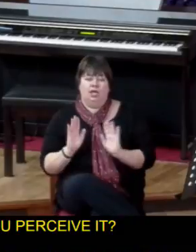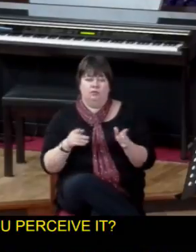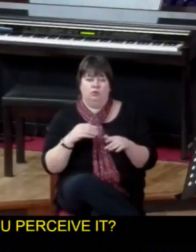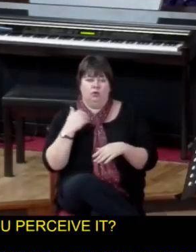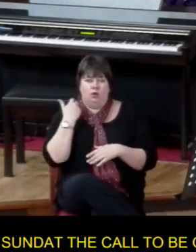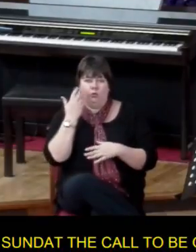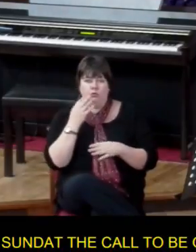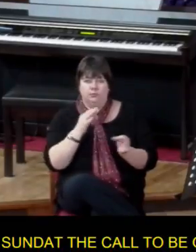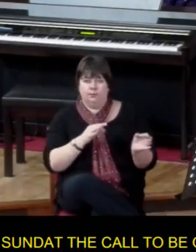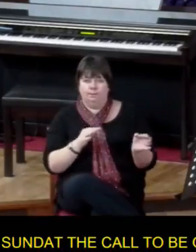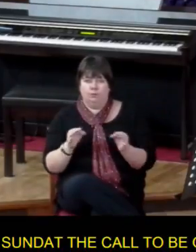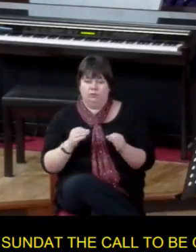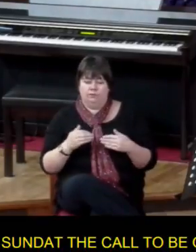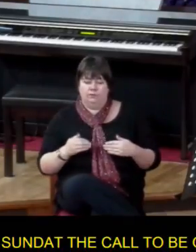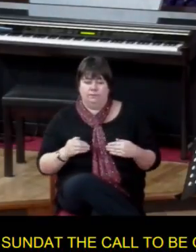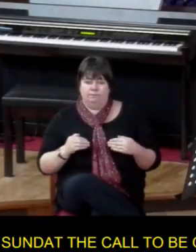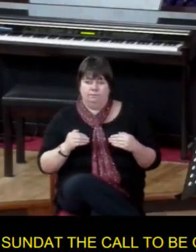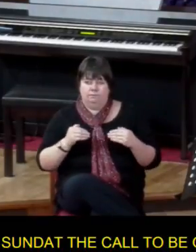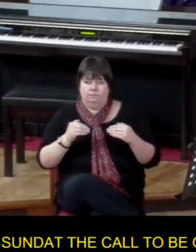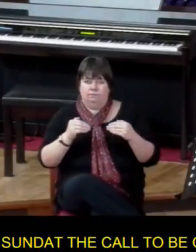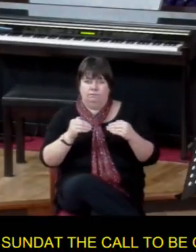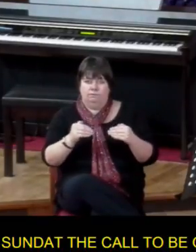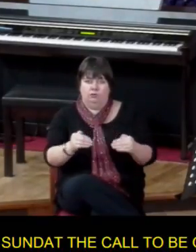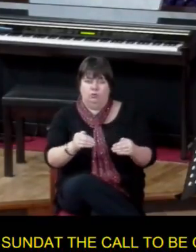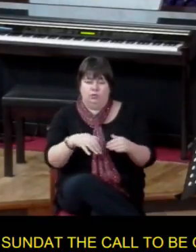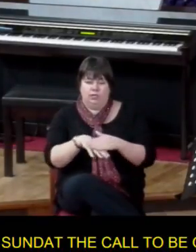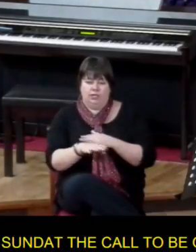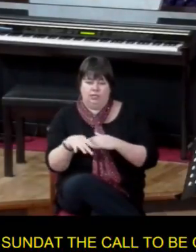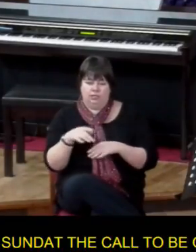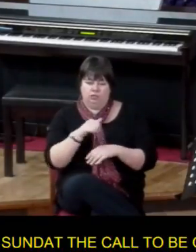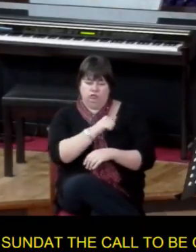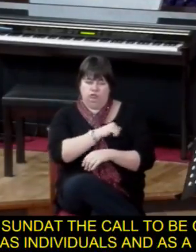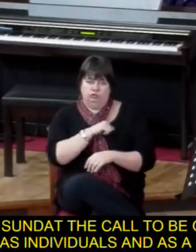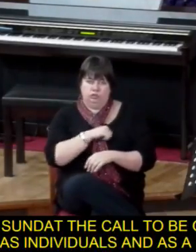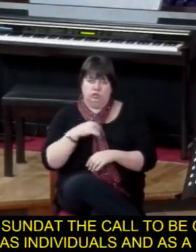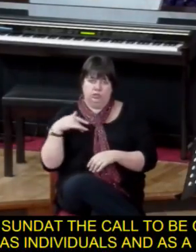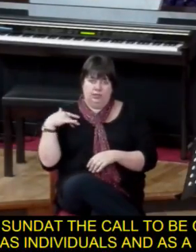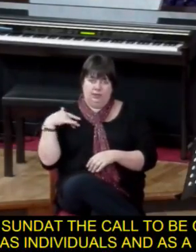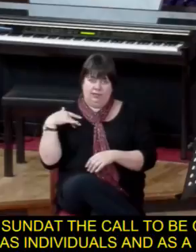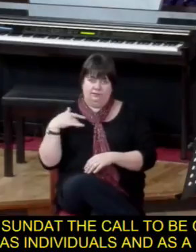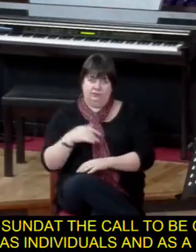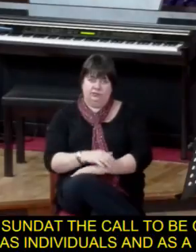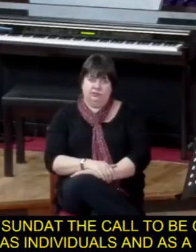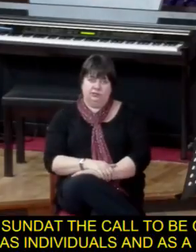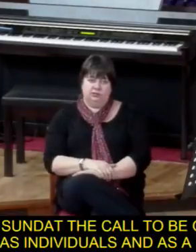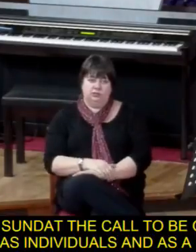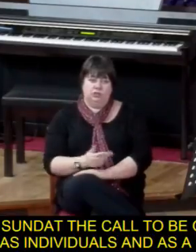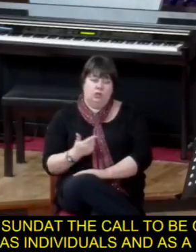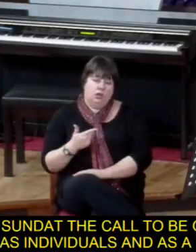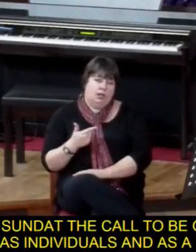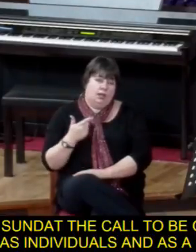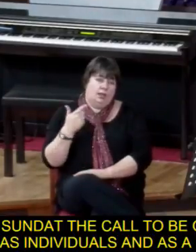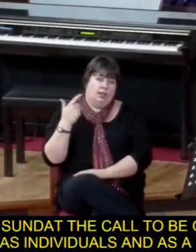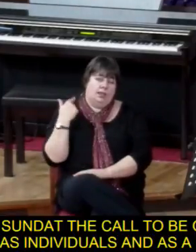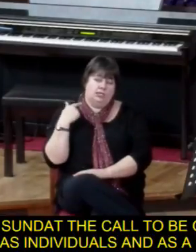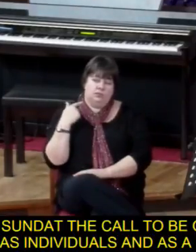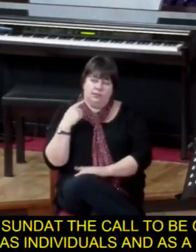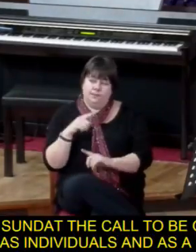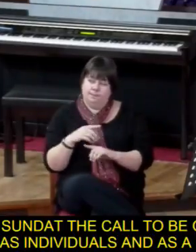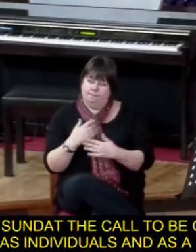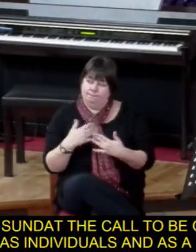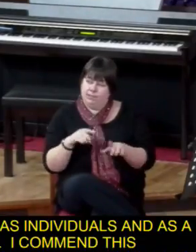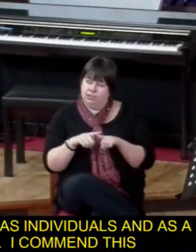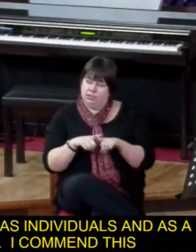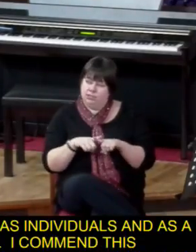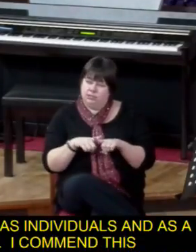moving forward in our Christian lives and following where Christ leads us. So last week we did a couple of different things